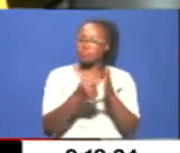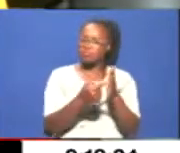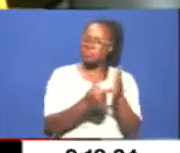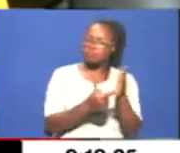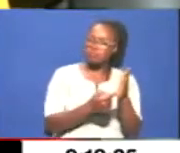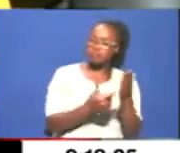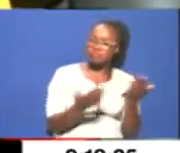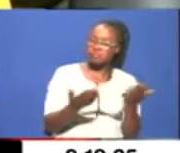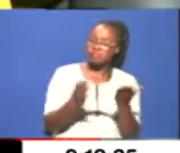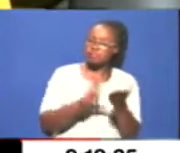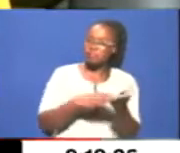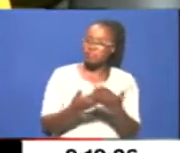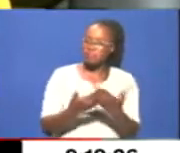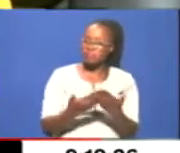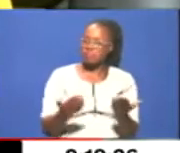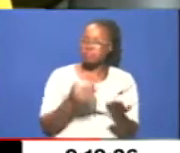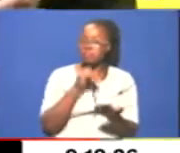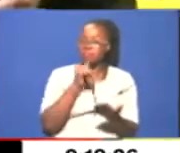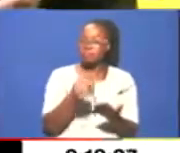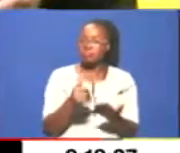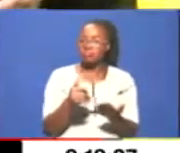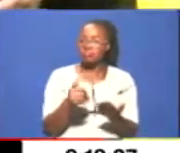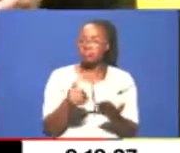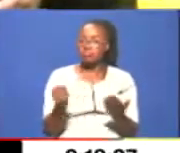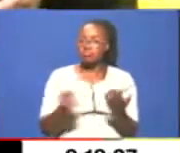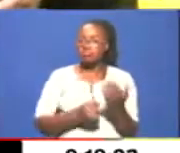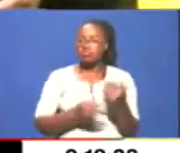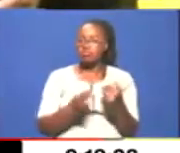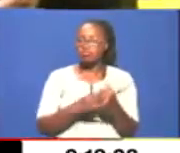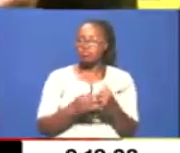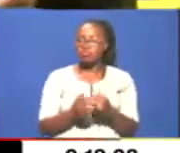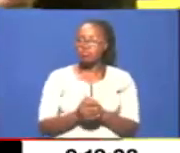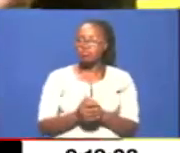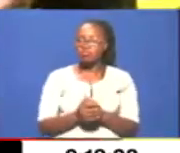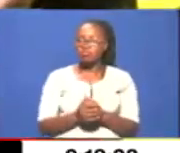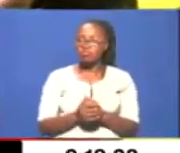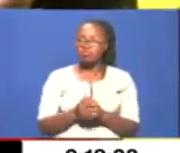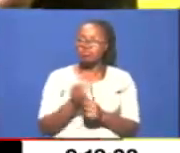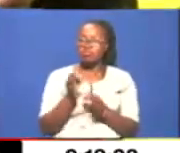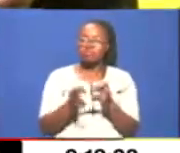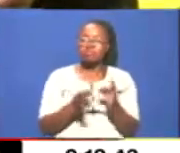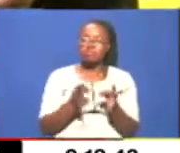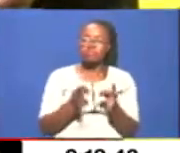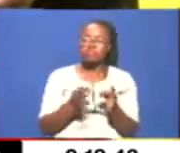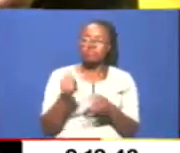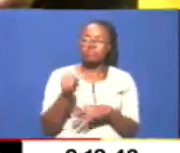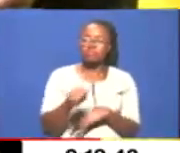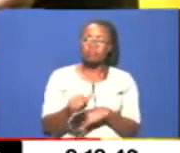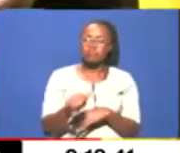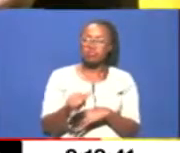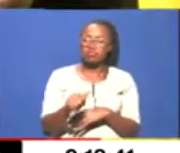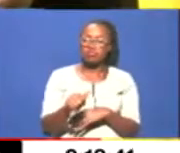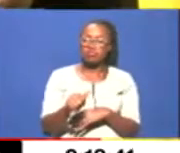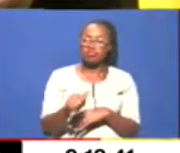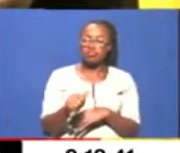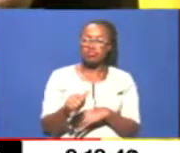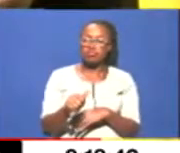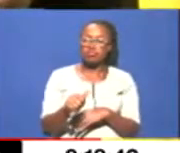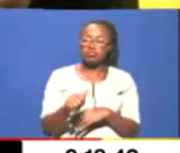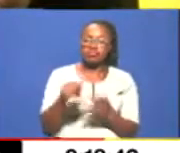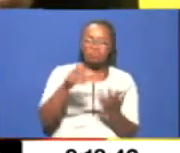be applicable in August 2022. And if there are any viable